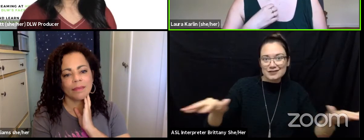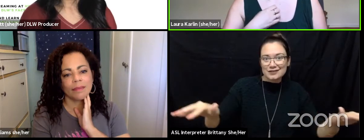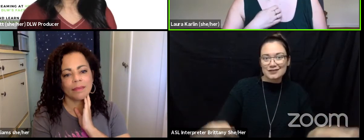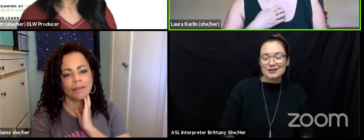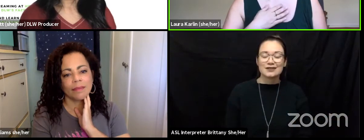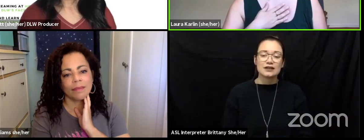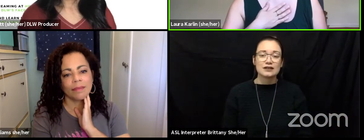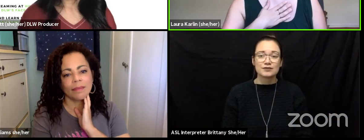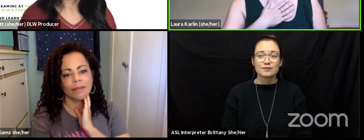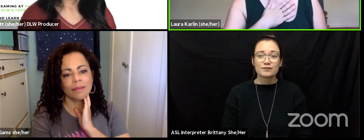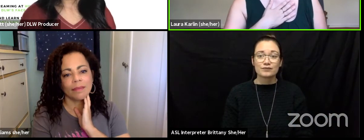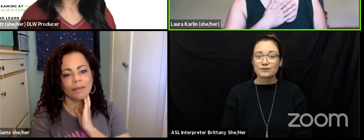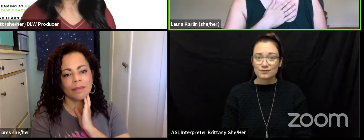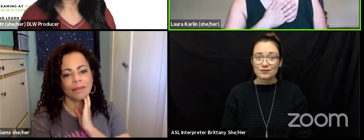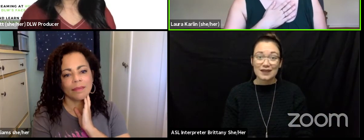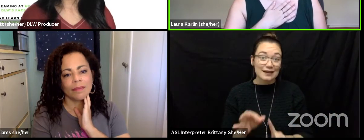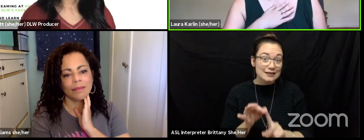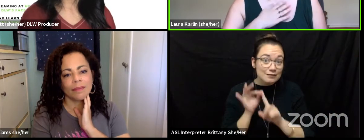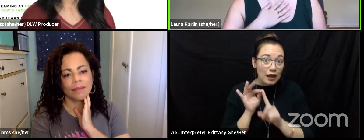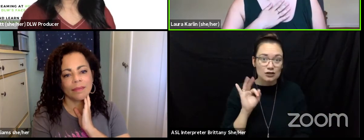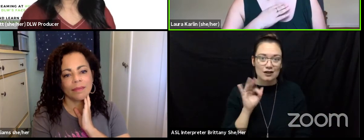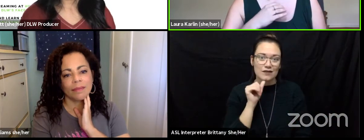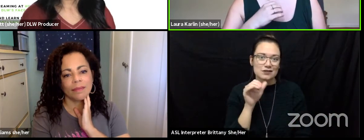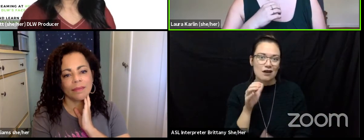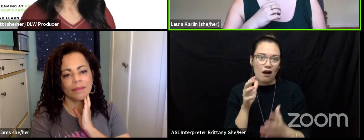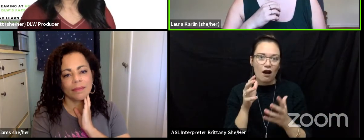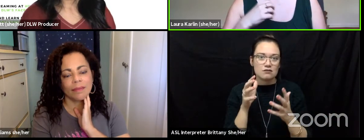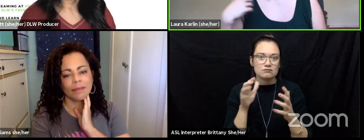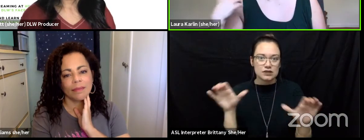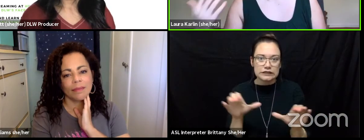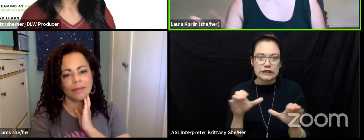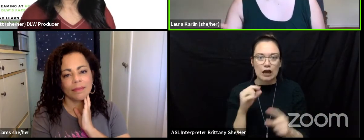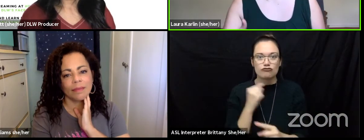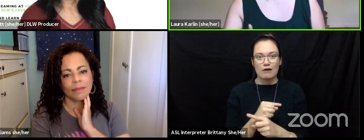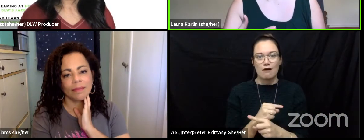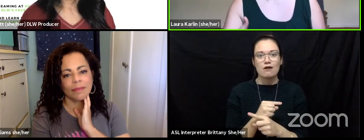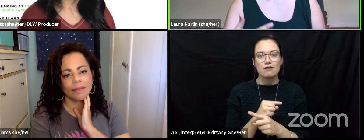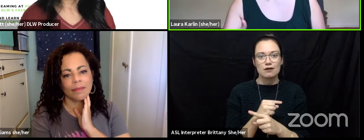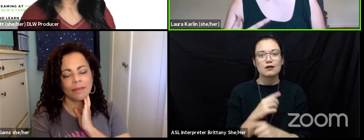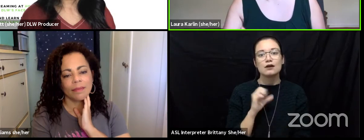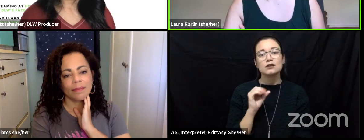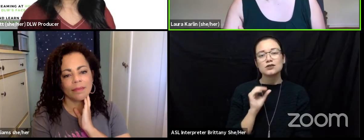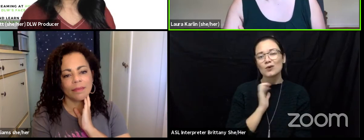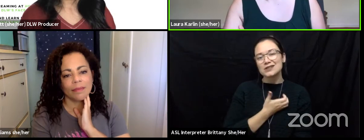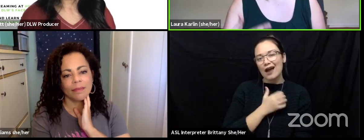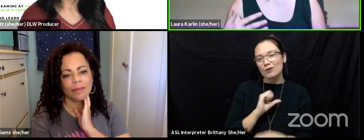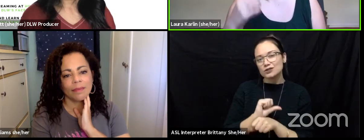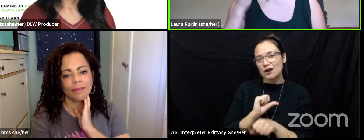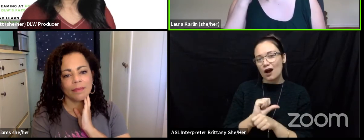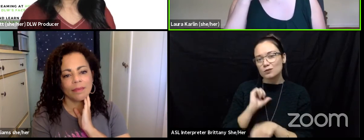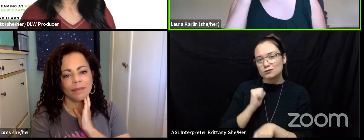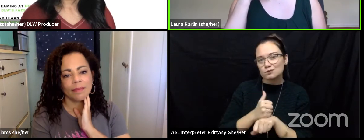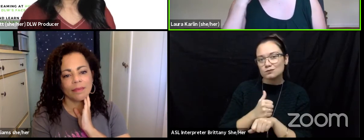if it's not done right. And I think that it's our job to curate those spaces and